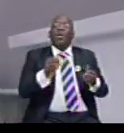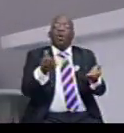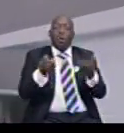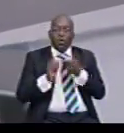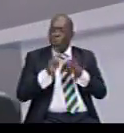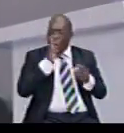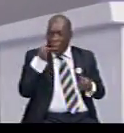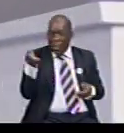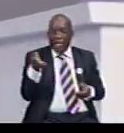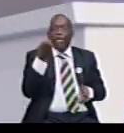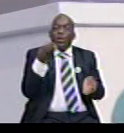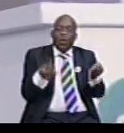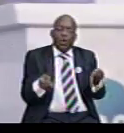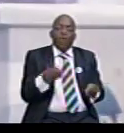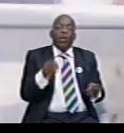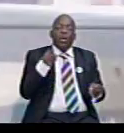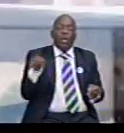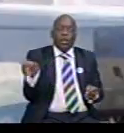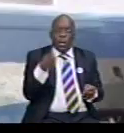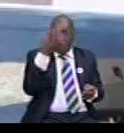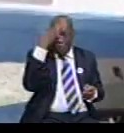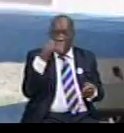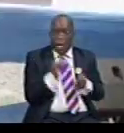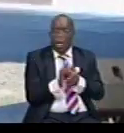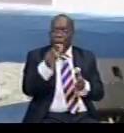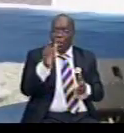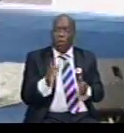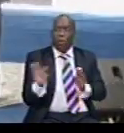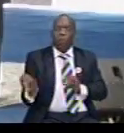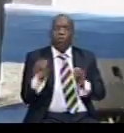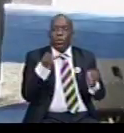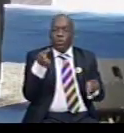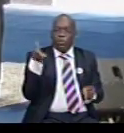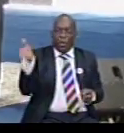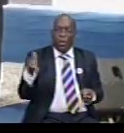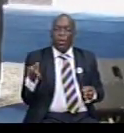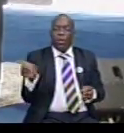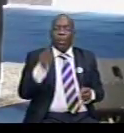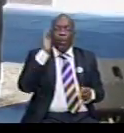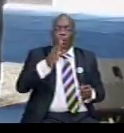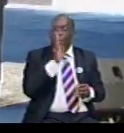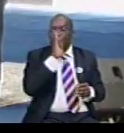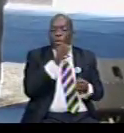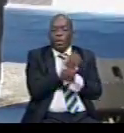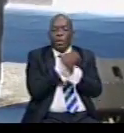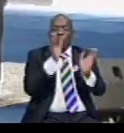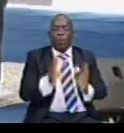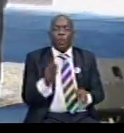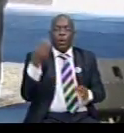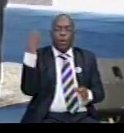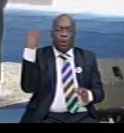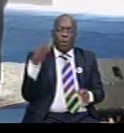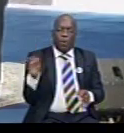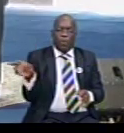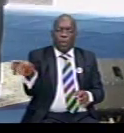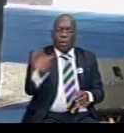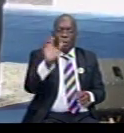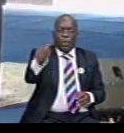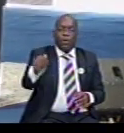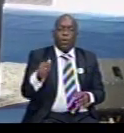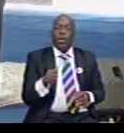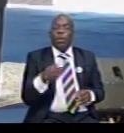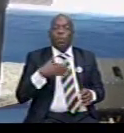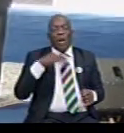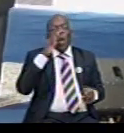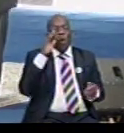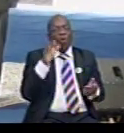there. They'll be lovers of their own selves. My wife is not pretty enough, and